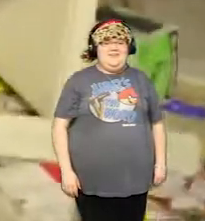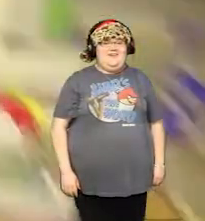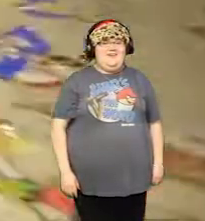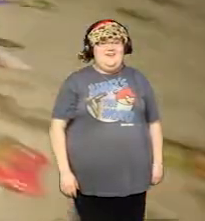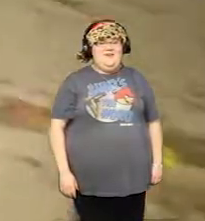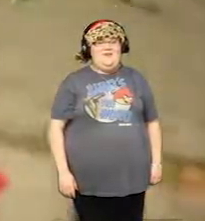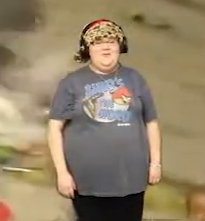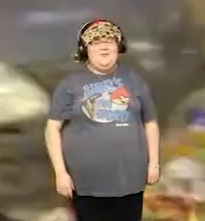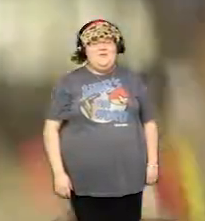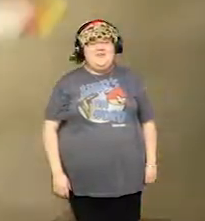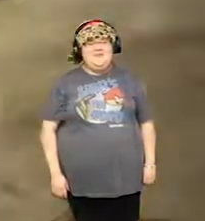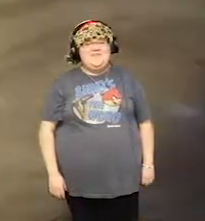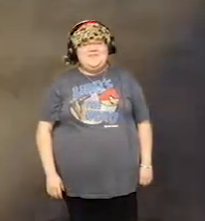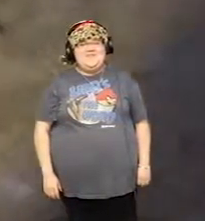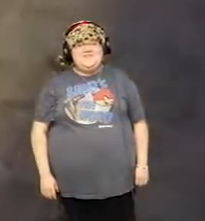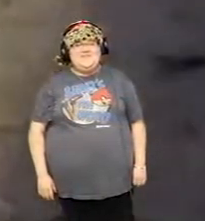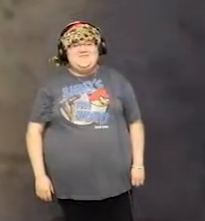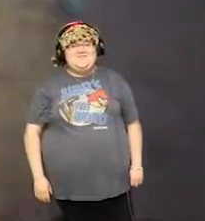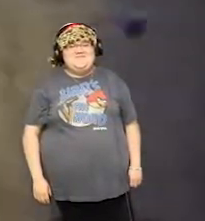soup. Oh